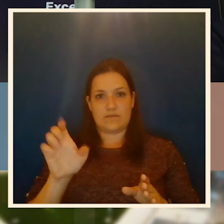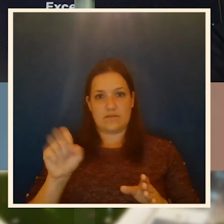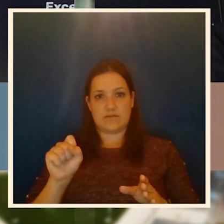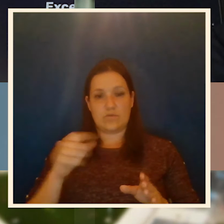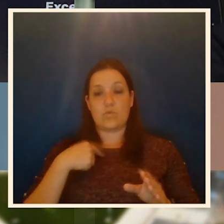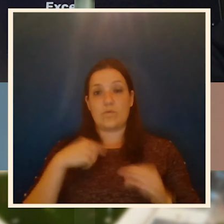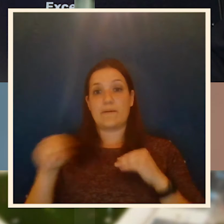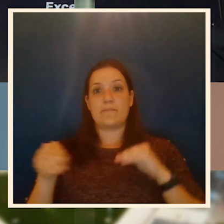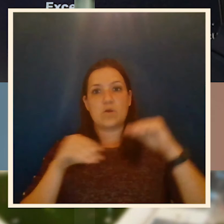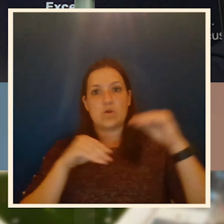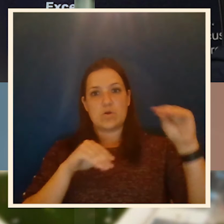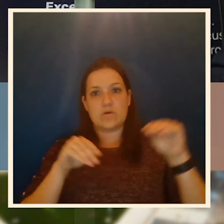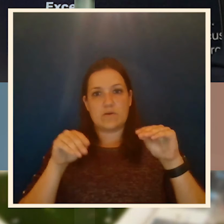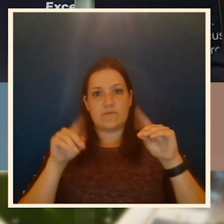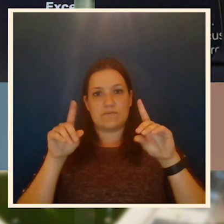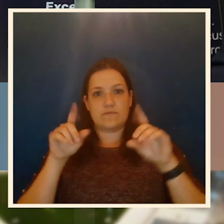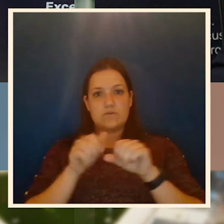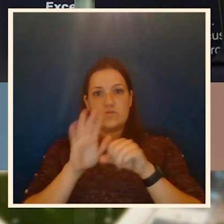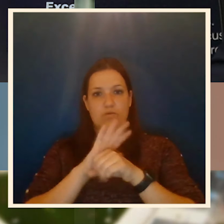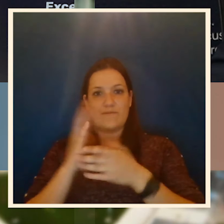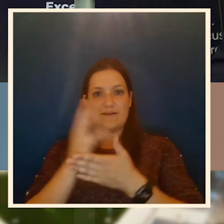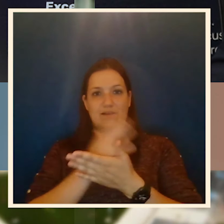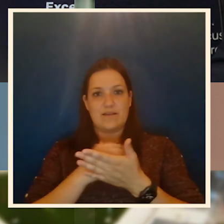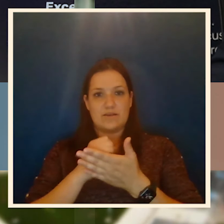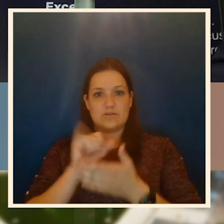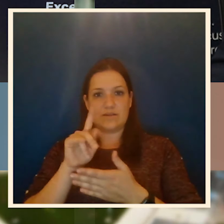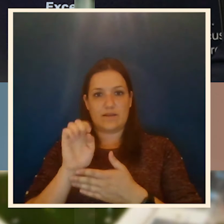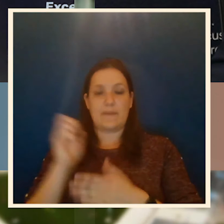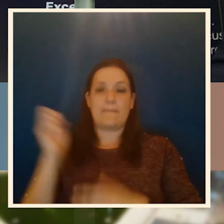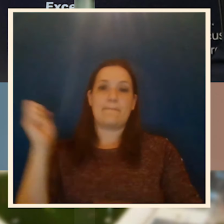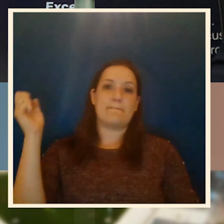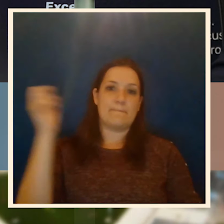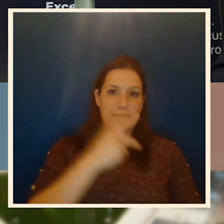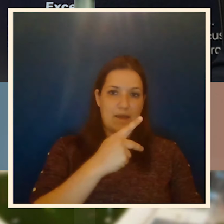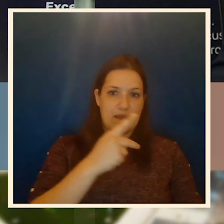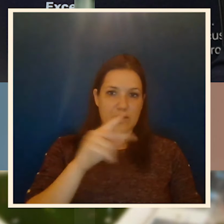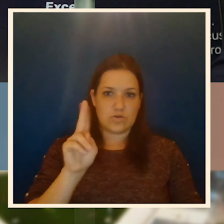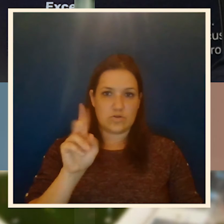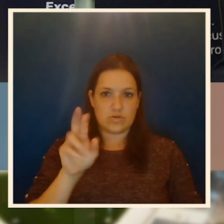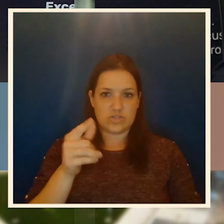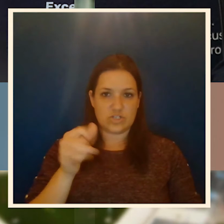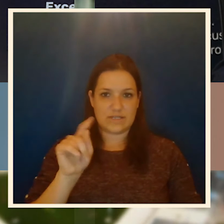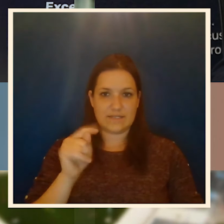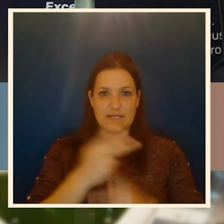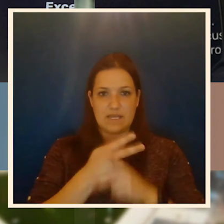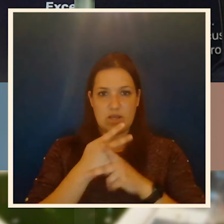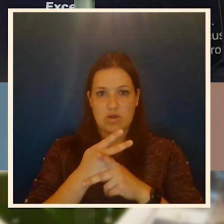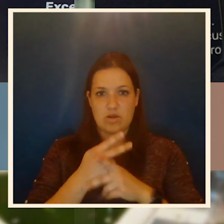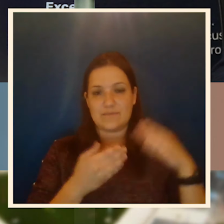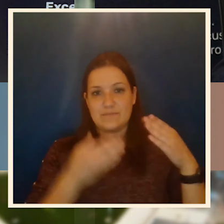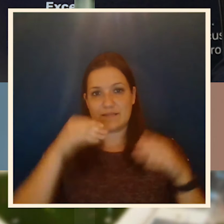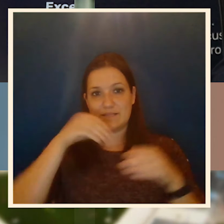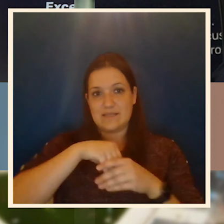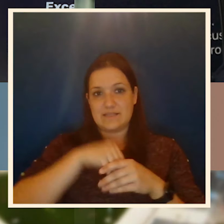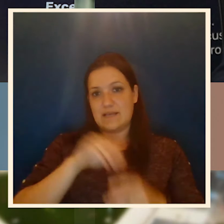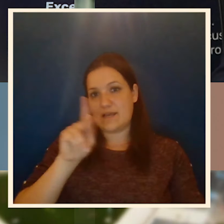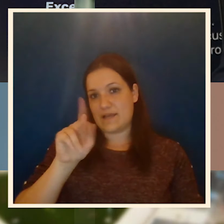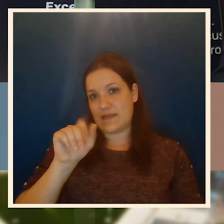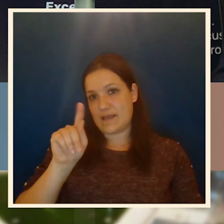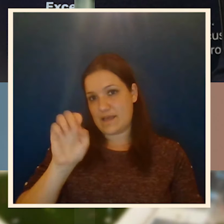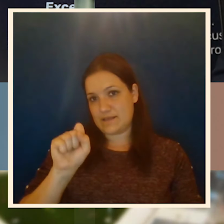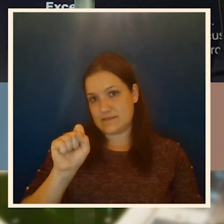moved the COVID collection site back to the Urgent Care Center. And it's actually being done in cats because that's